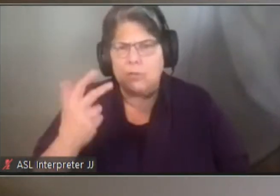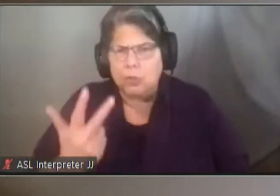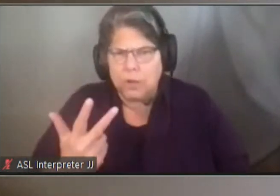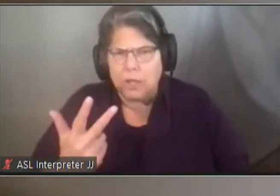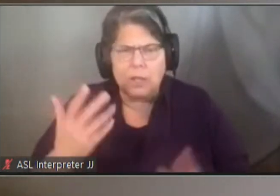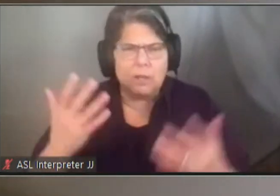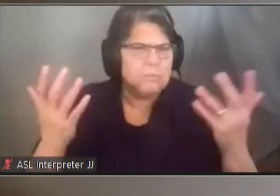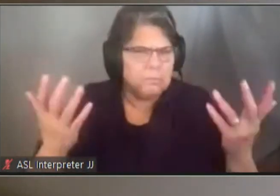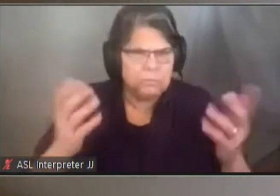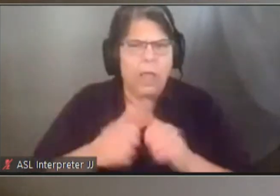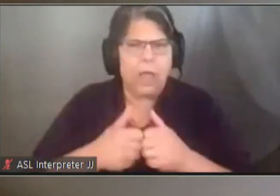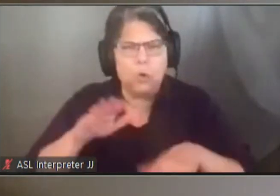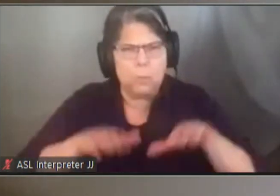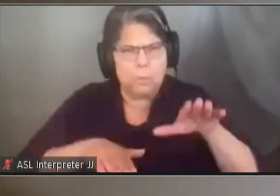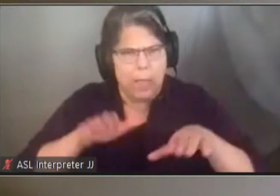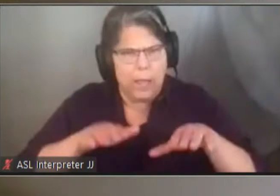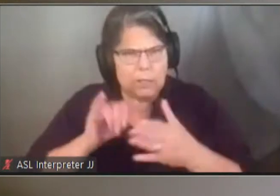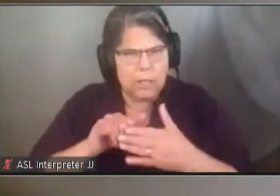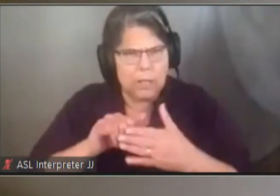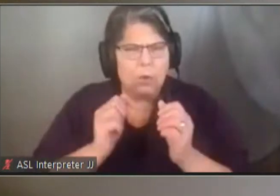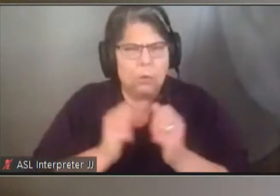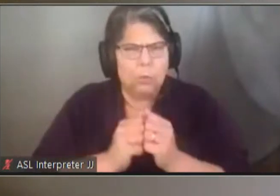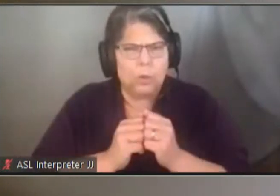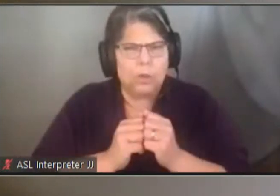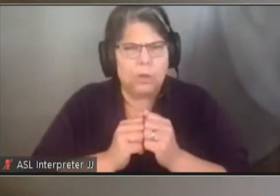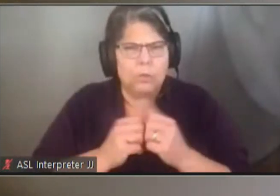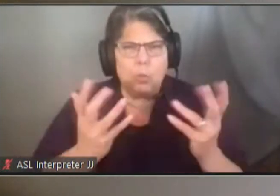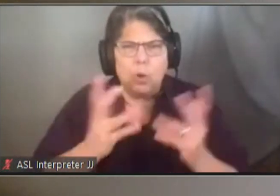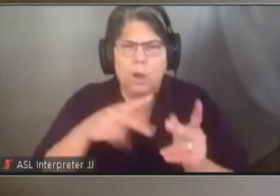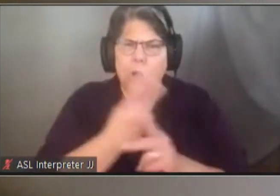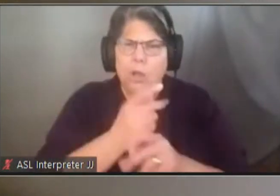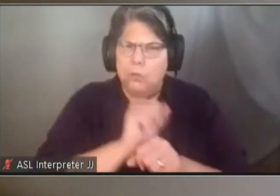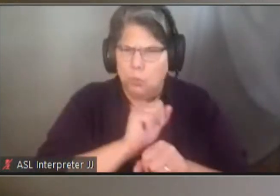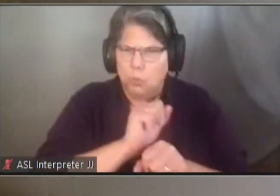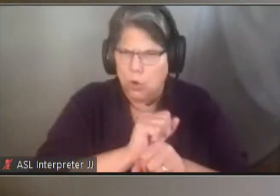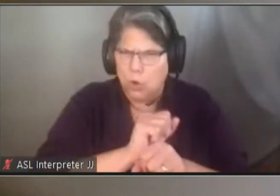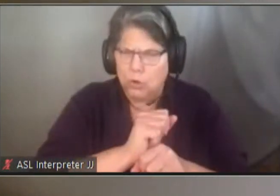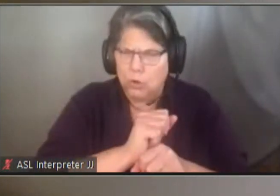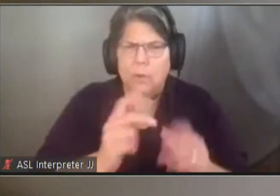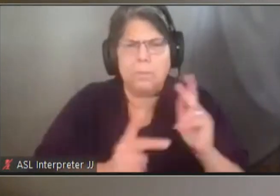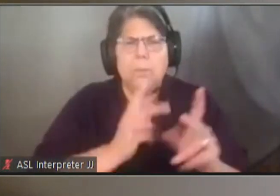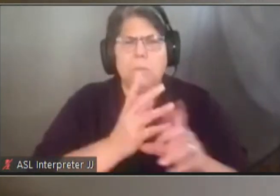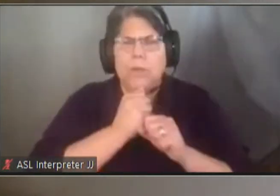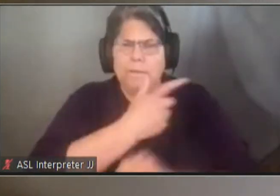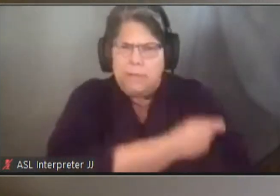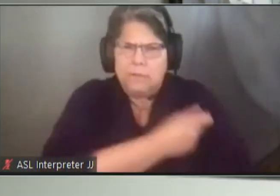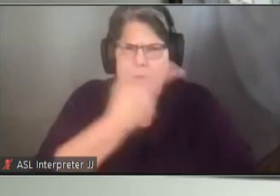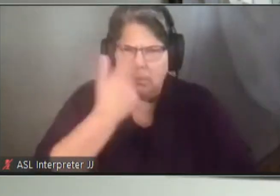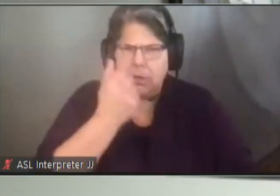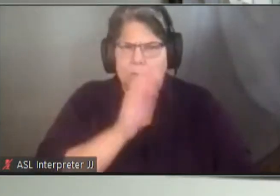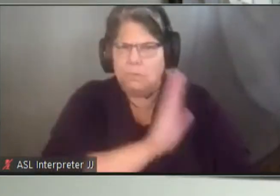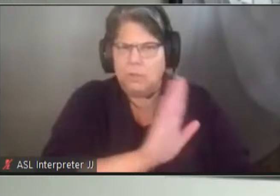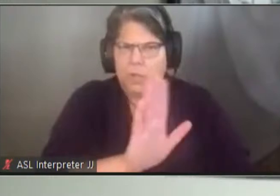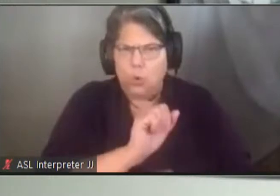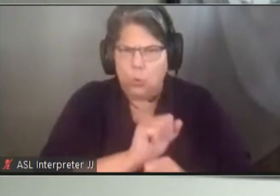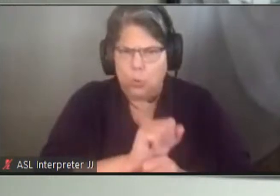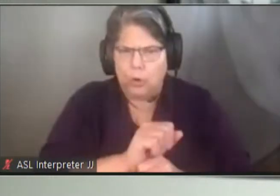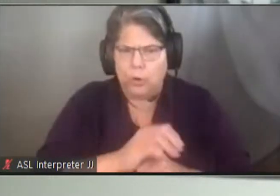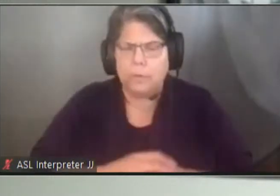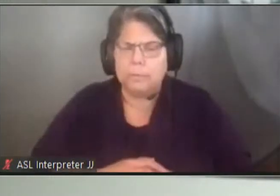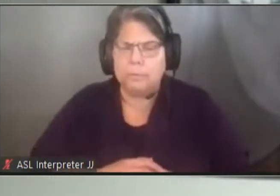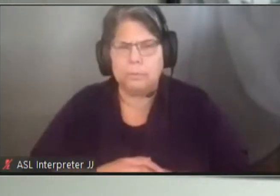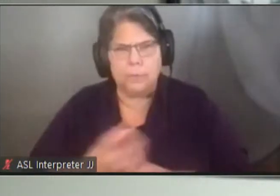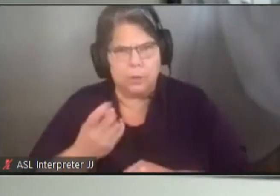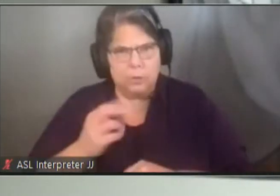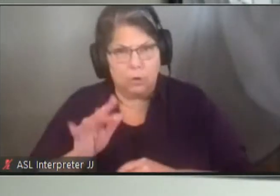how you're going to balance that with occupational vaccination. So the advice from the state